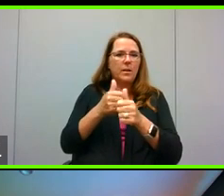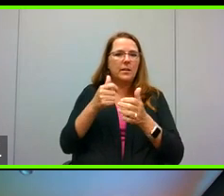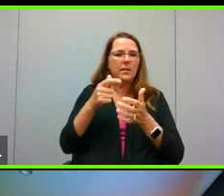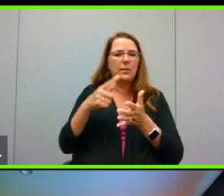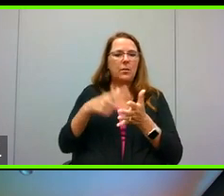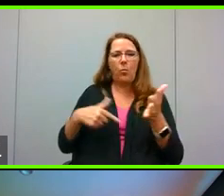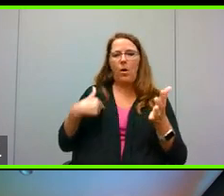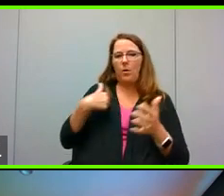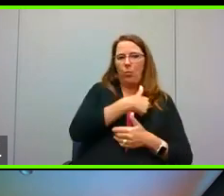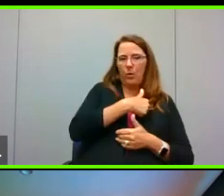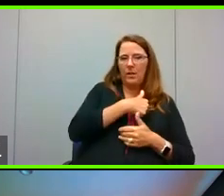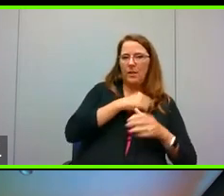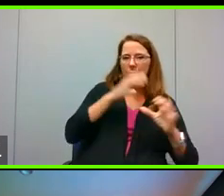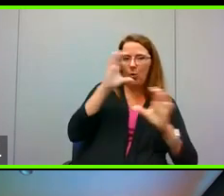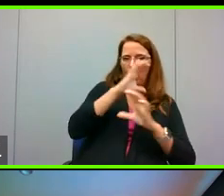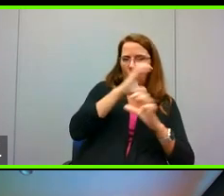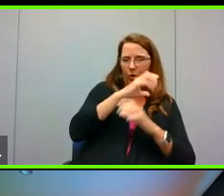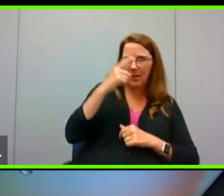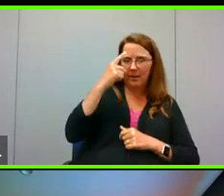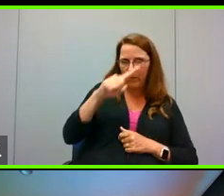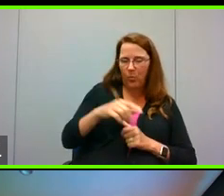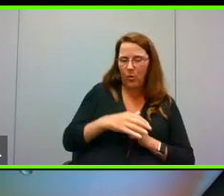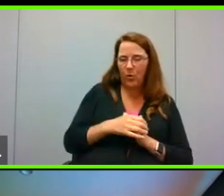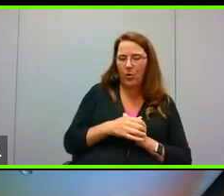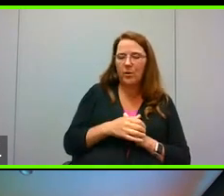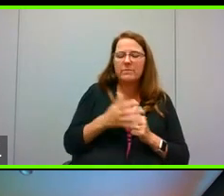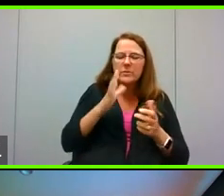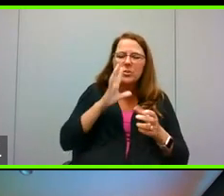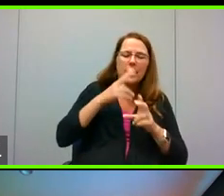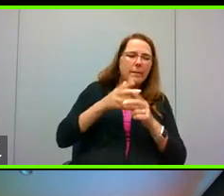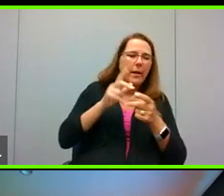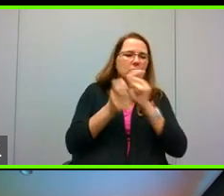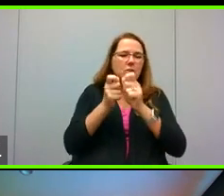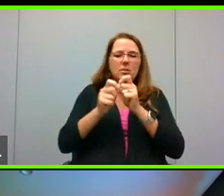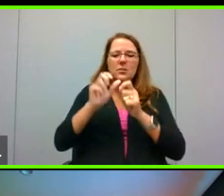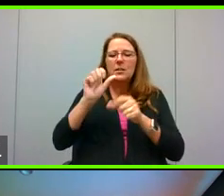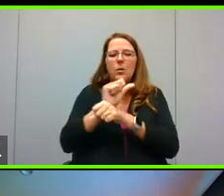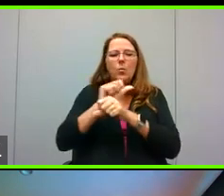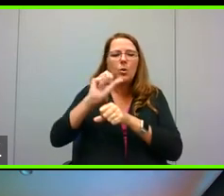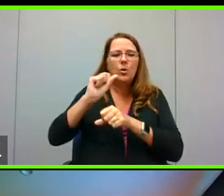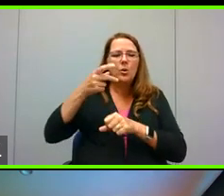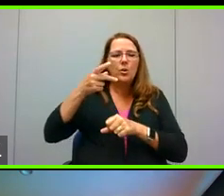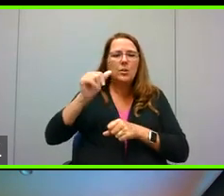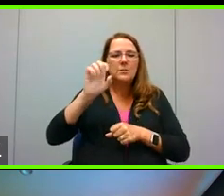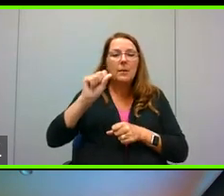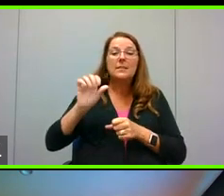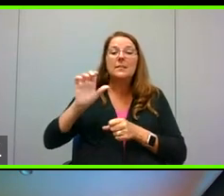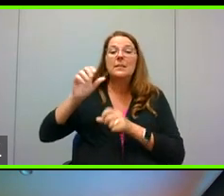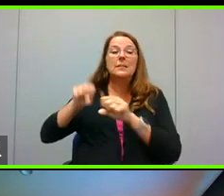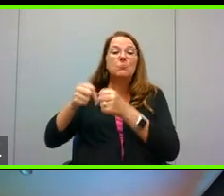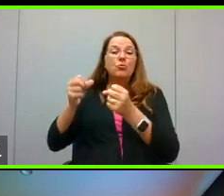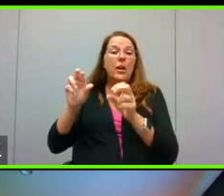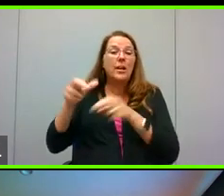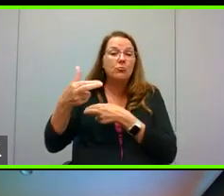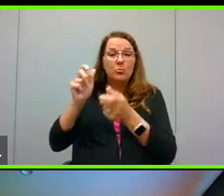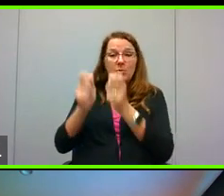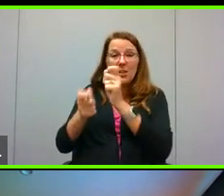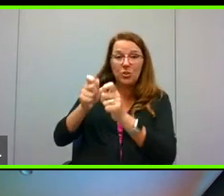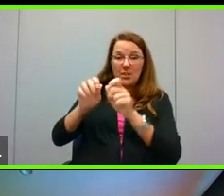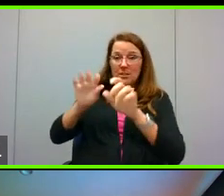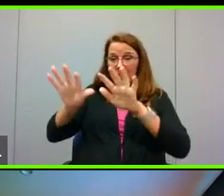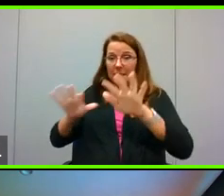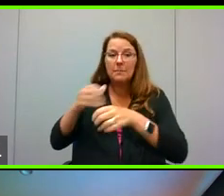were looking for in terms of adjusting workspaces, adjusting break rooms, making sure that there were hand